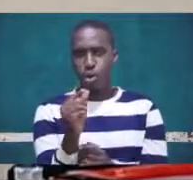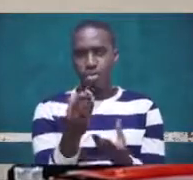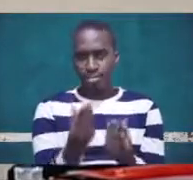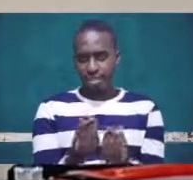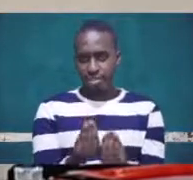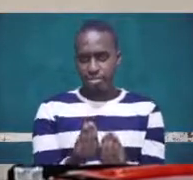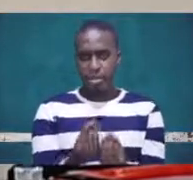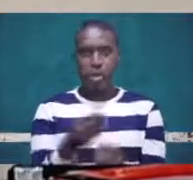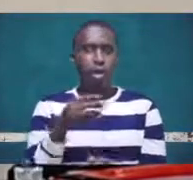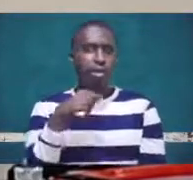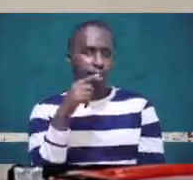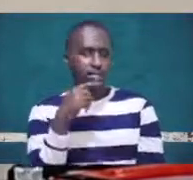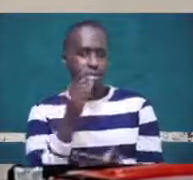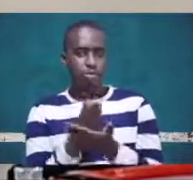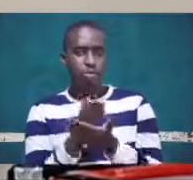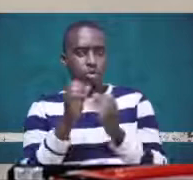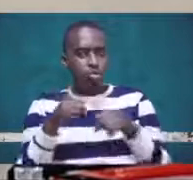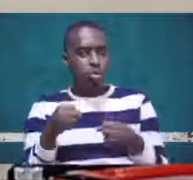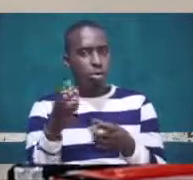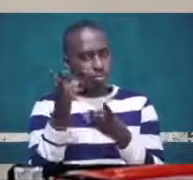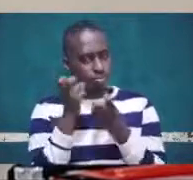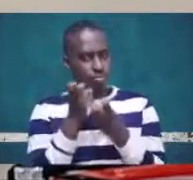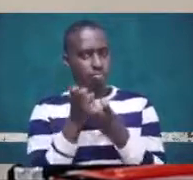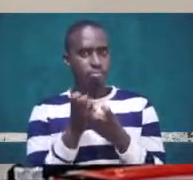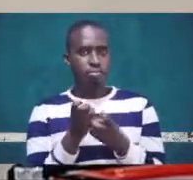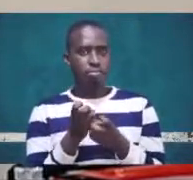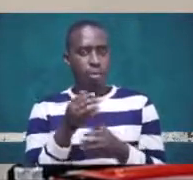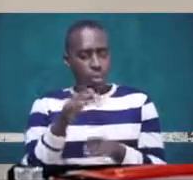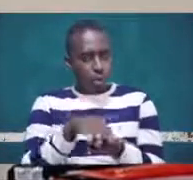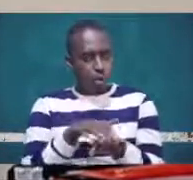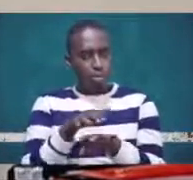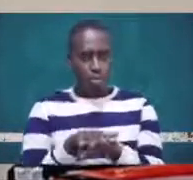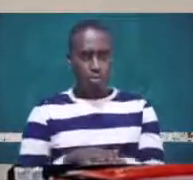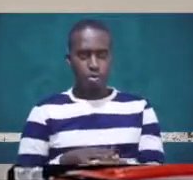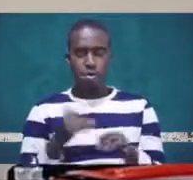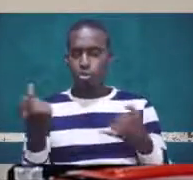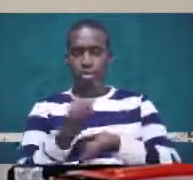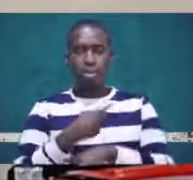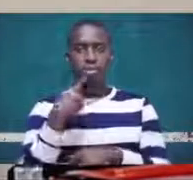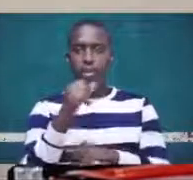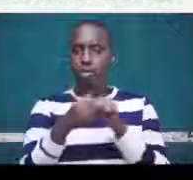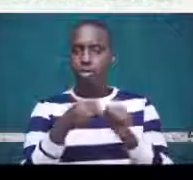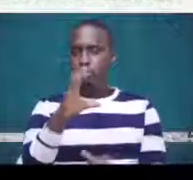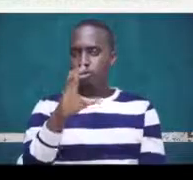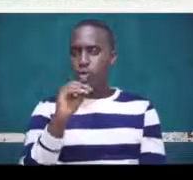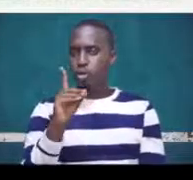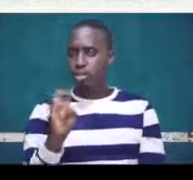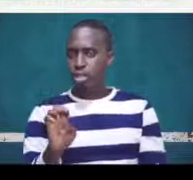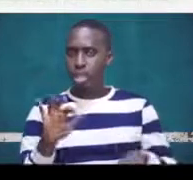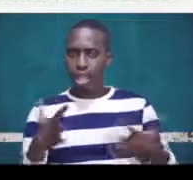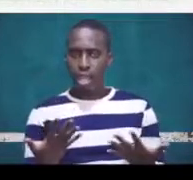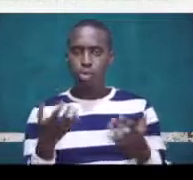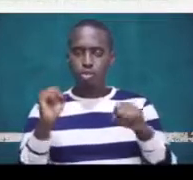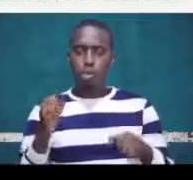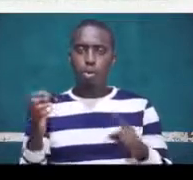simple lessons that you're able to track bit by bit. So today is only the code and how we can find a